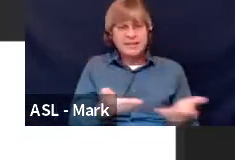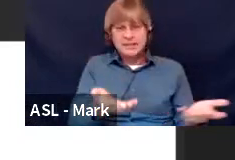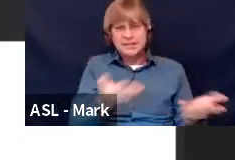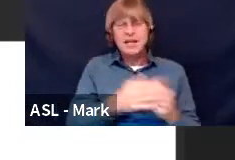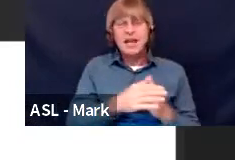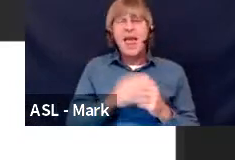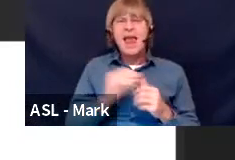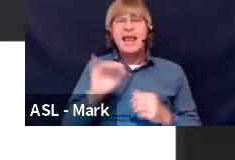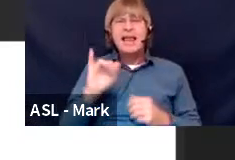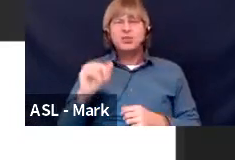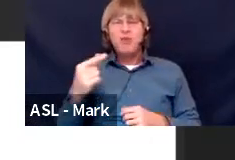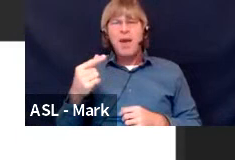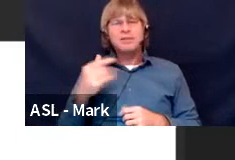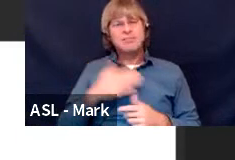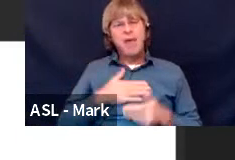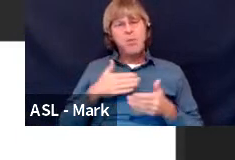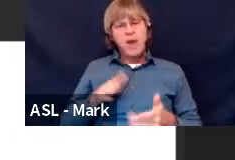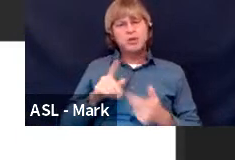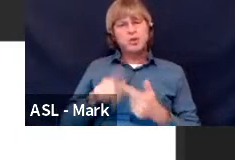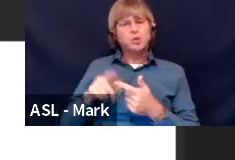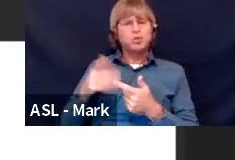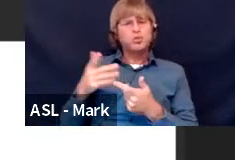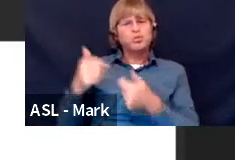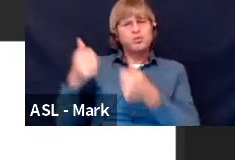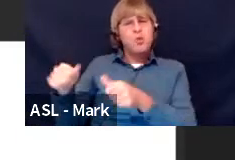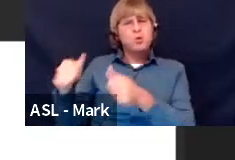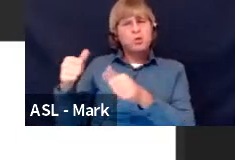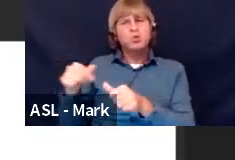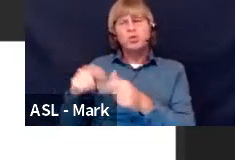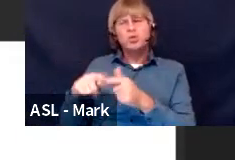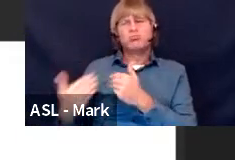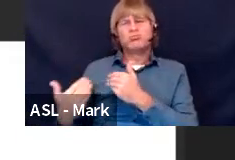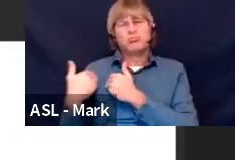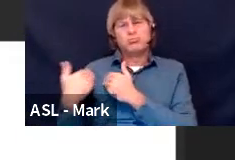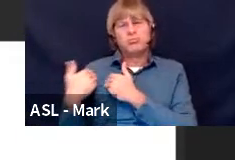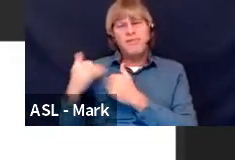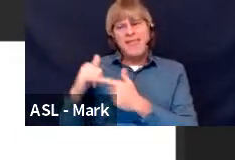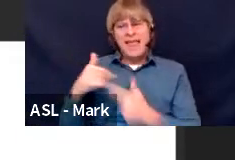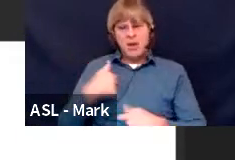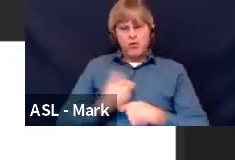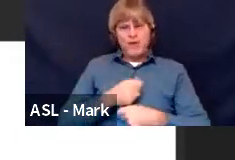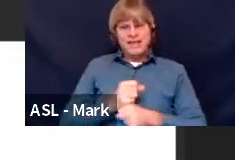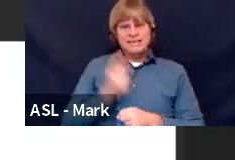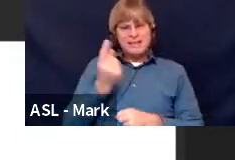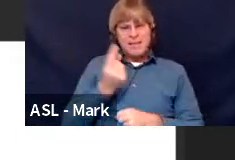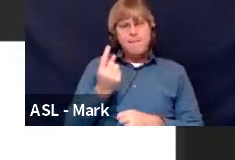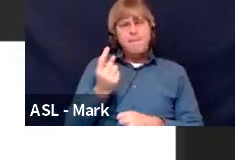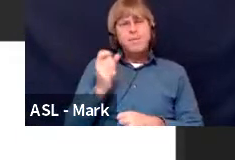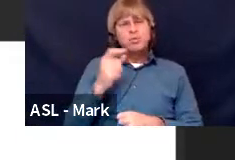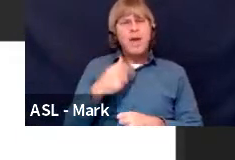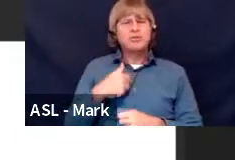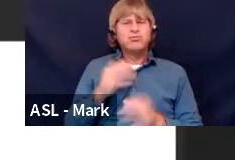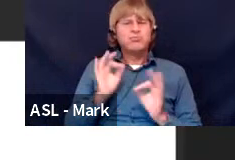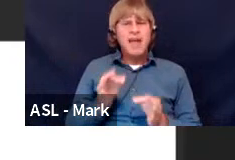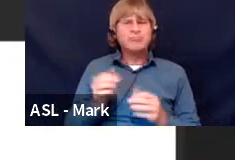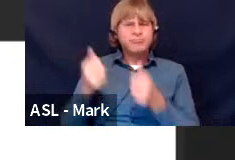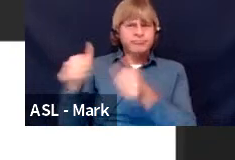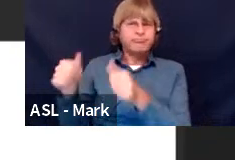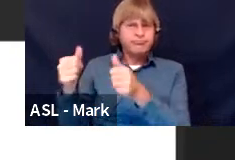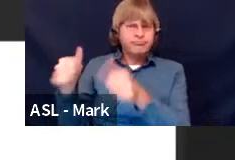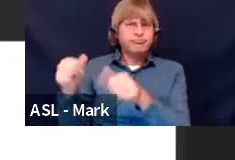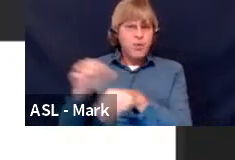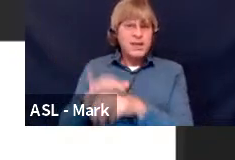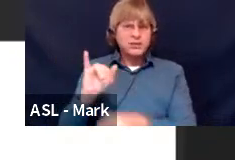And Instagram was my way of being accountable to creating something. So I just kept doing and